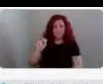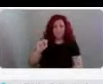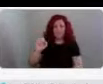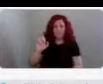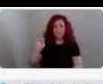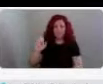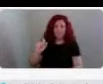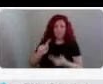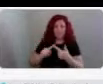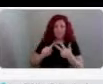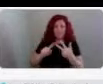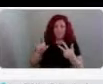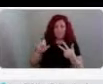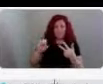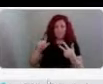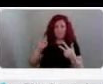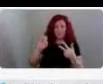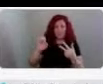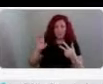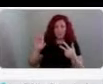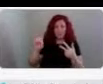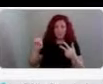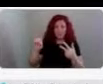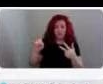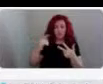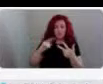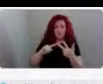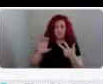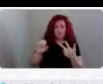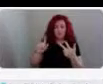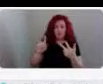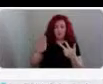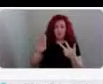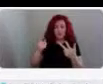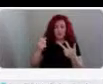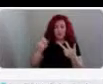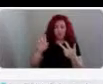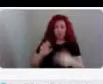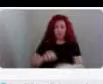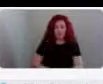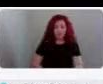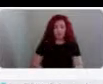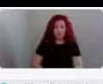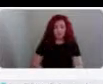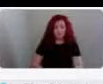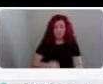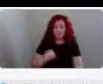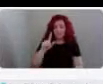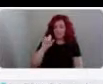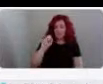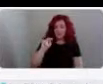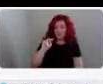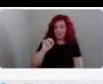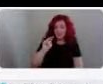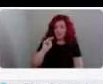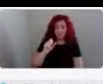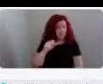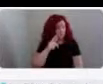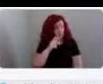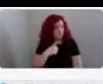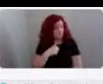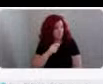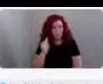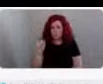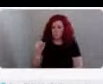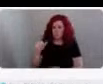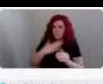followed by leslie clock cox followed by caleb hayder alison johnson can you hear me yes